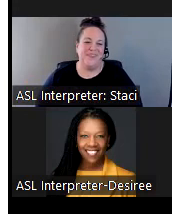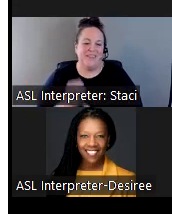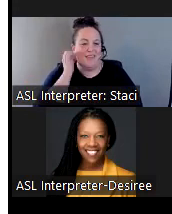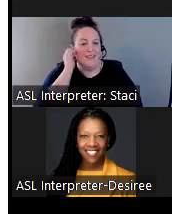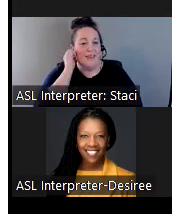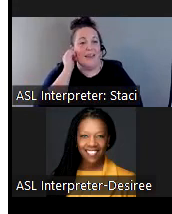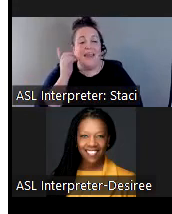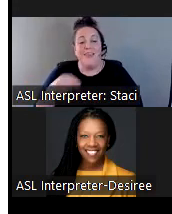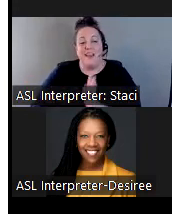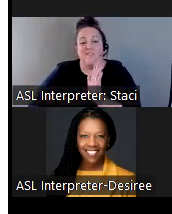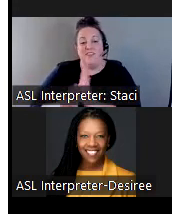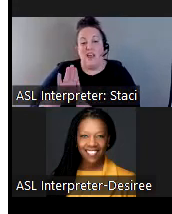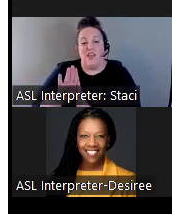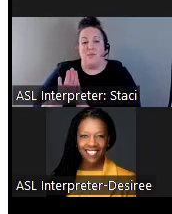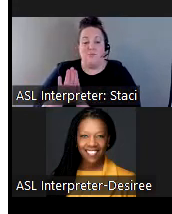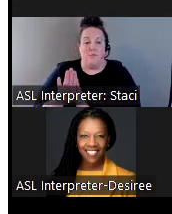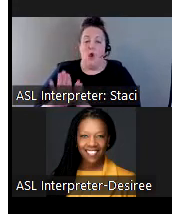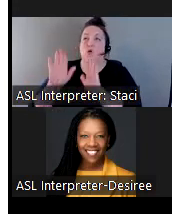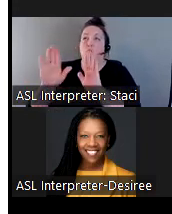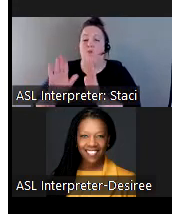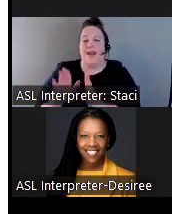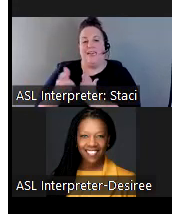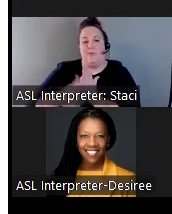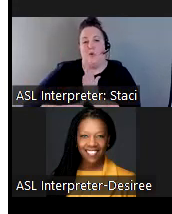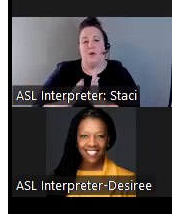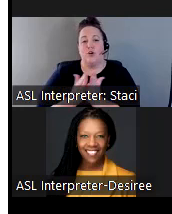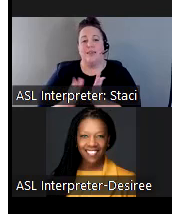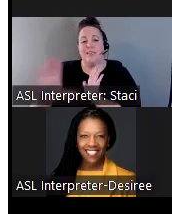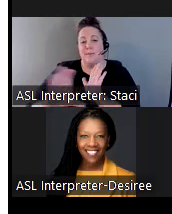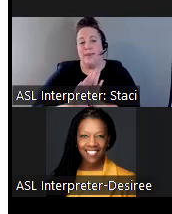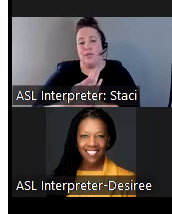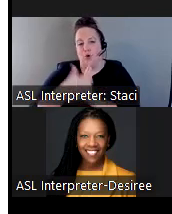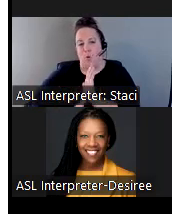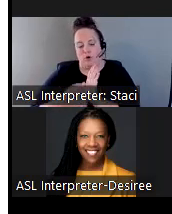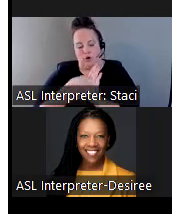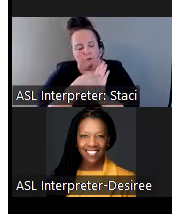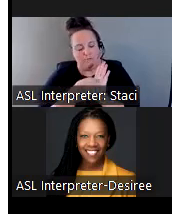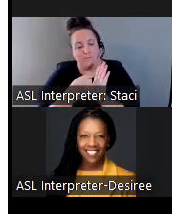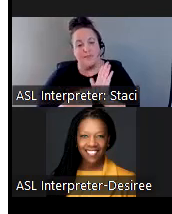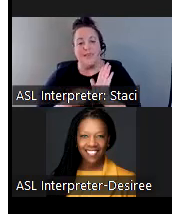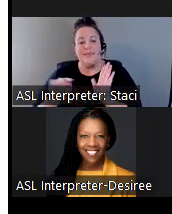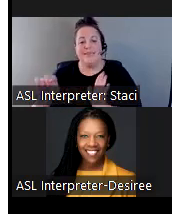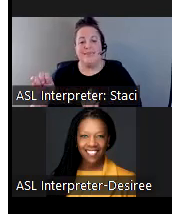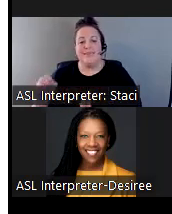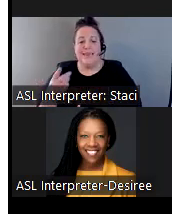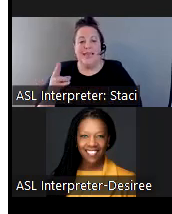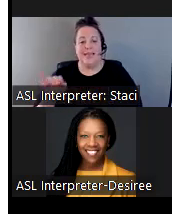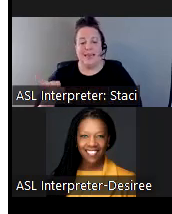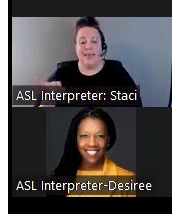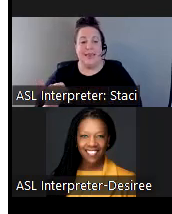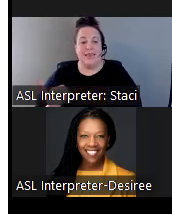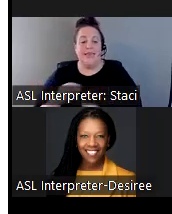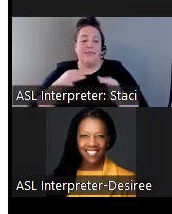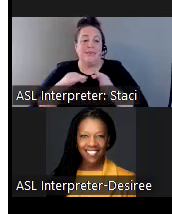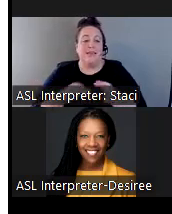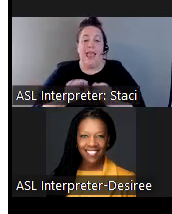They've developed a really great brochure. This is just a picture of this brochure, but Teddy has developed this brochure that talks about